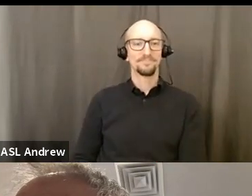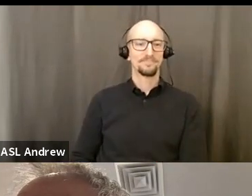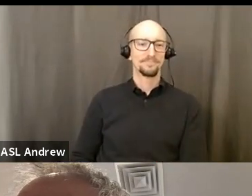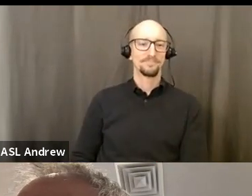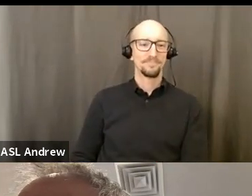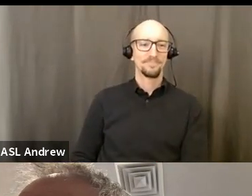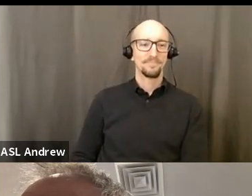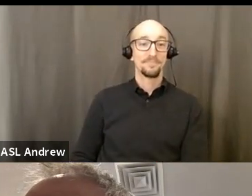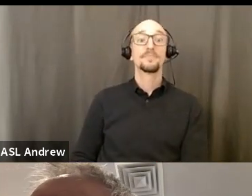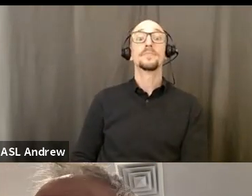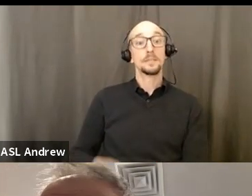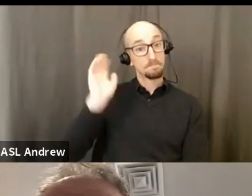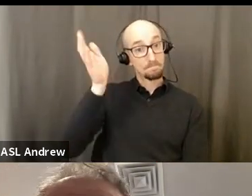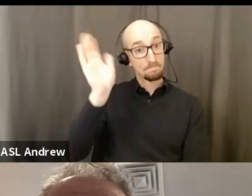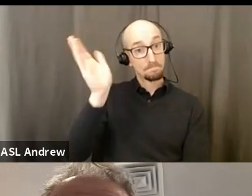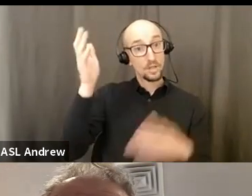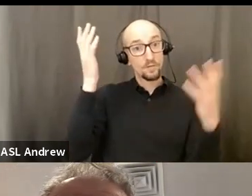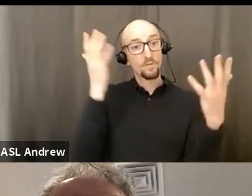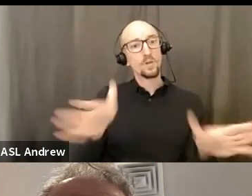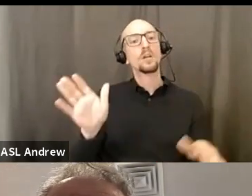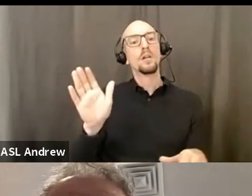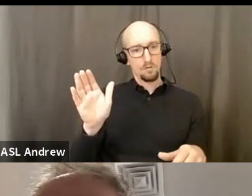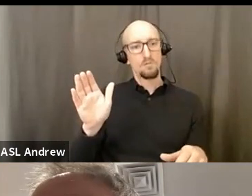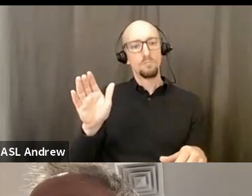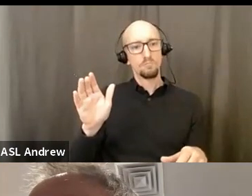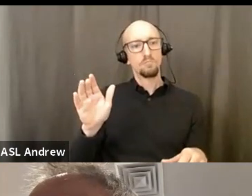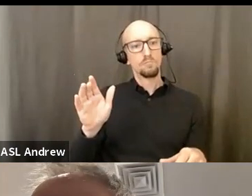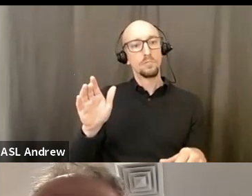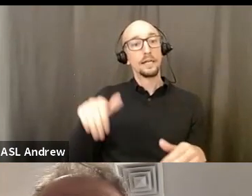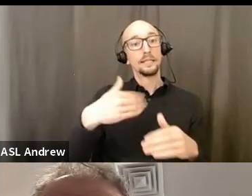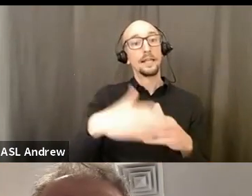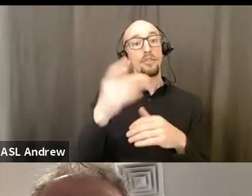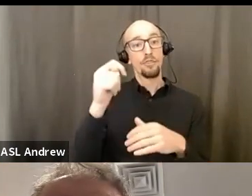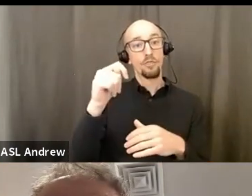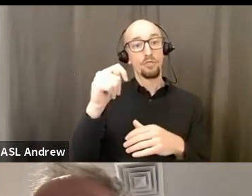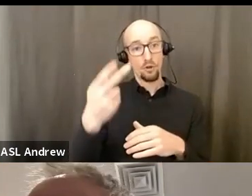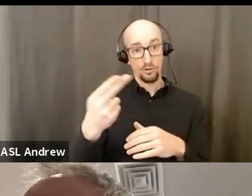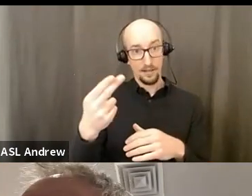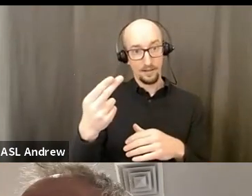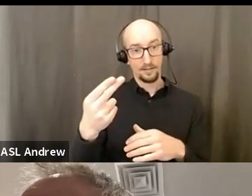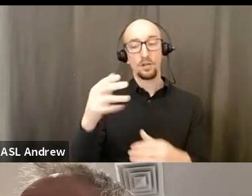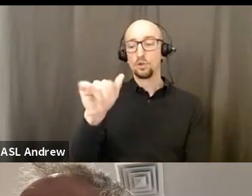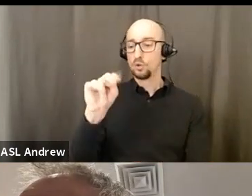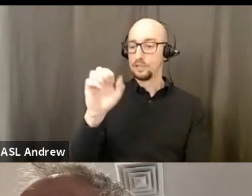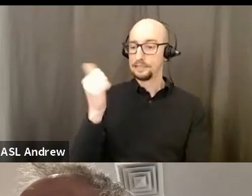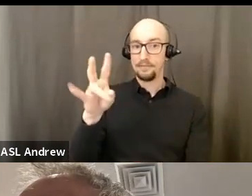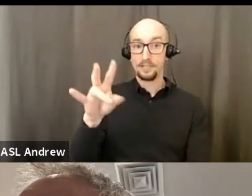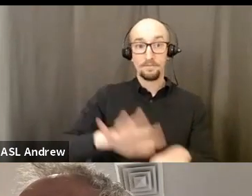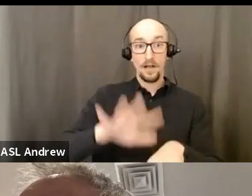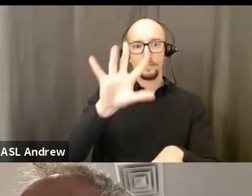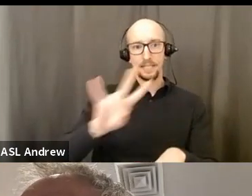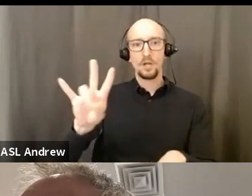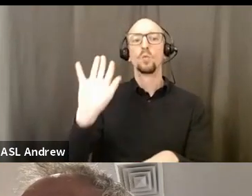We will then have a task force meeting on Thursday, the 17th, from 5 to 7.